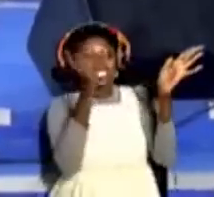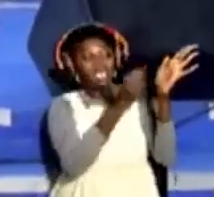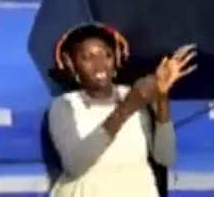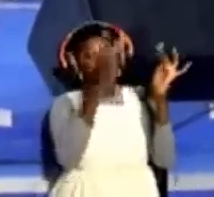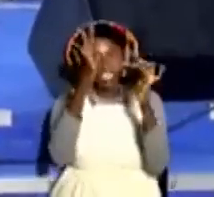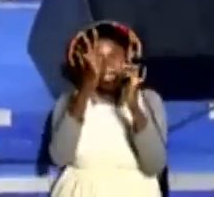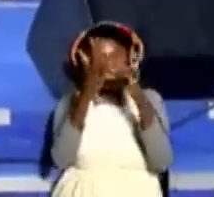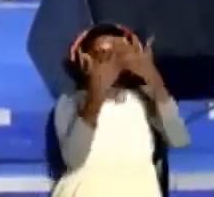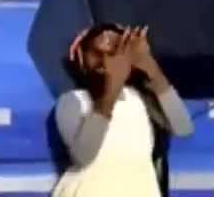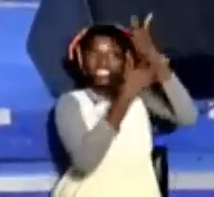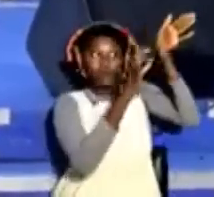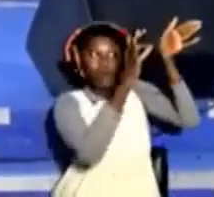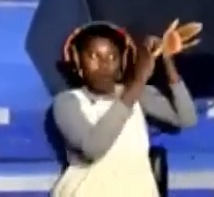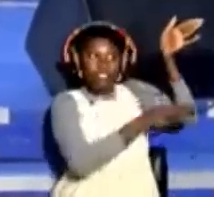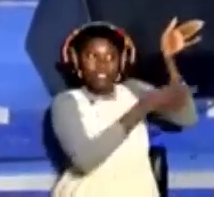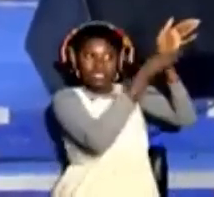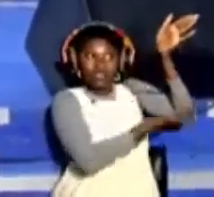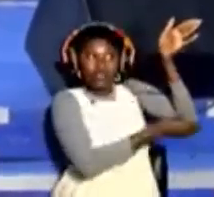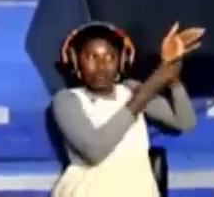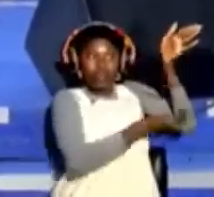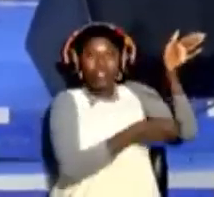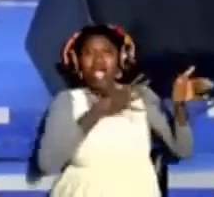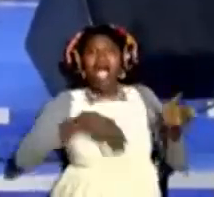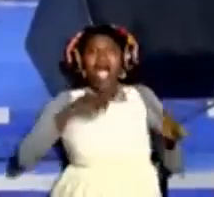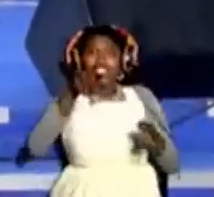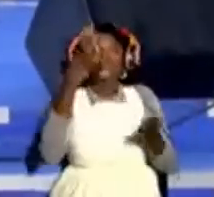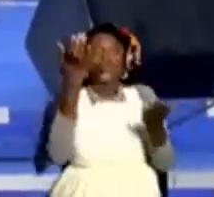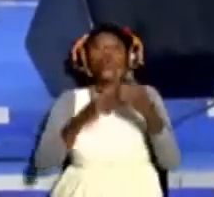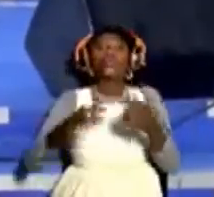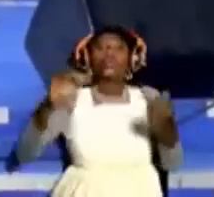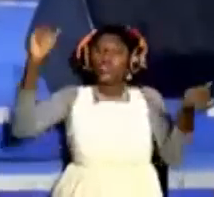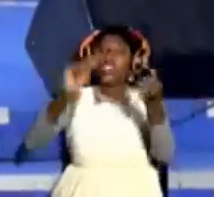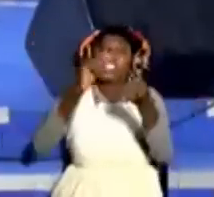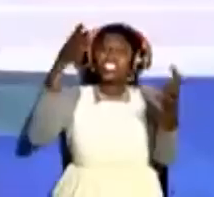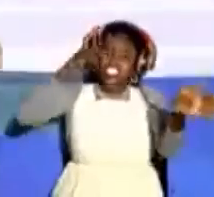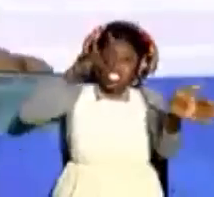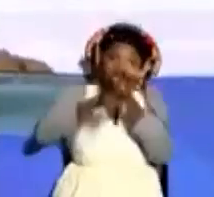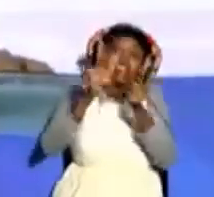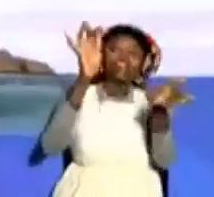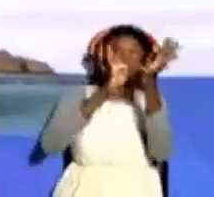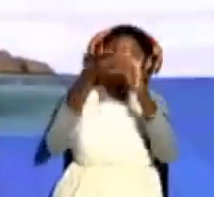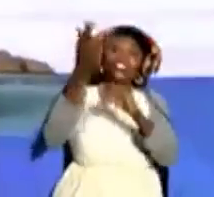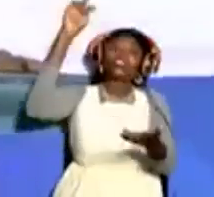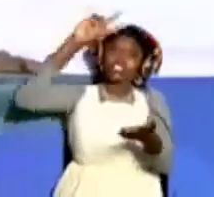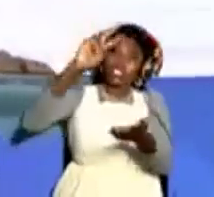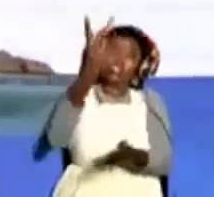How can you be bold to crucify the Lord Jesus the second time?